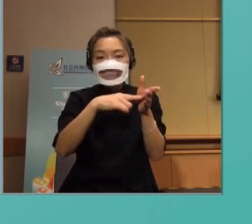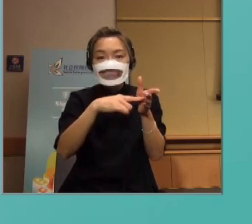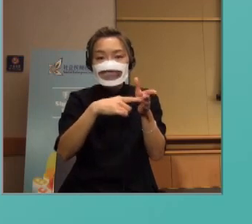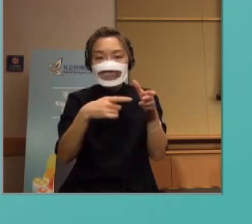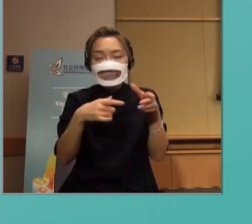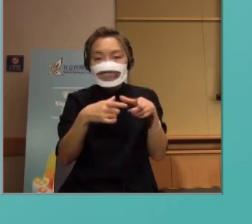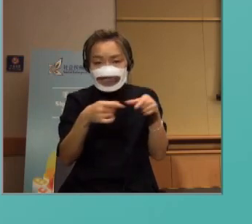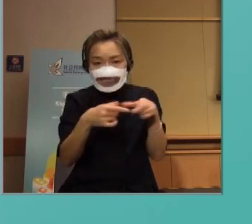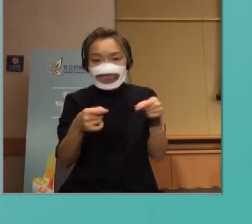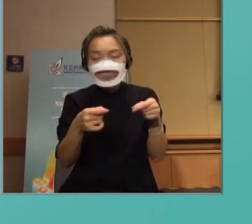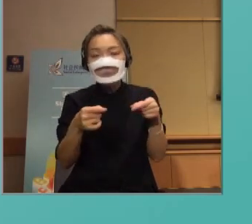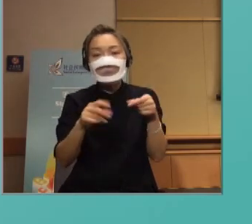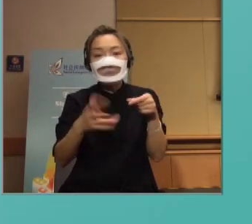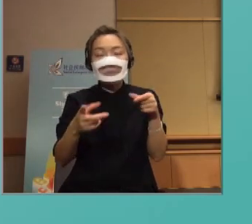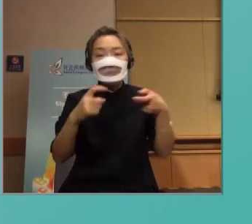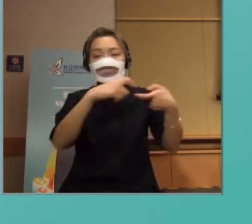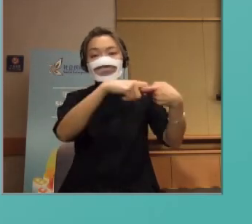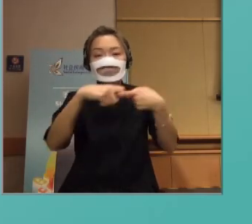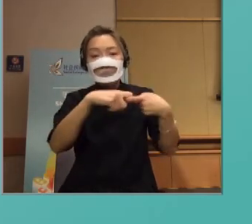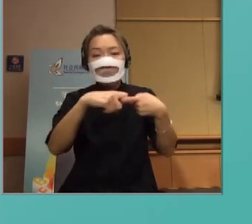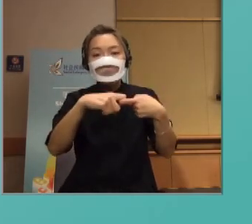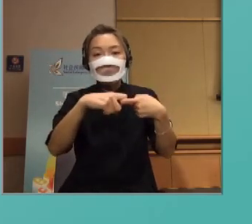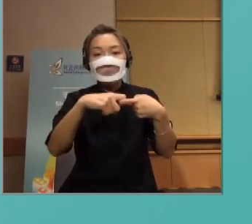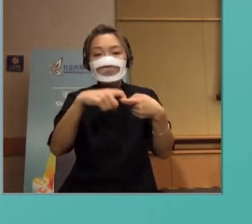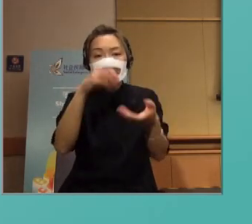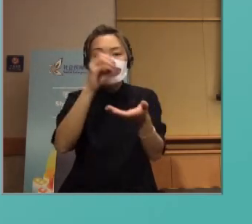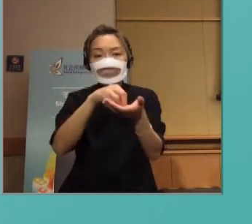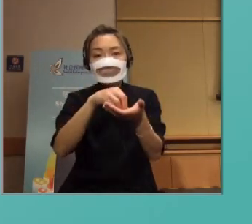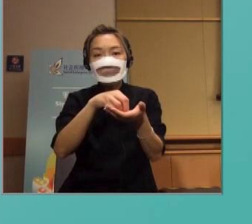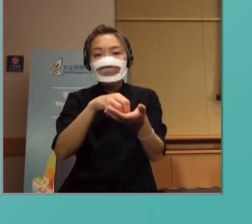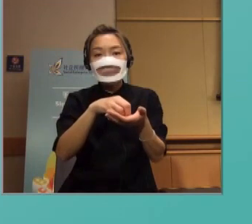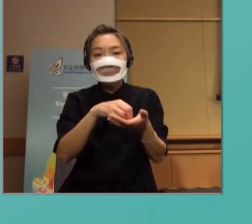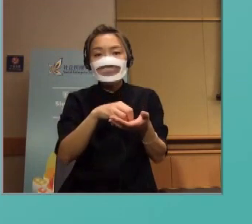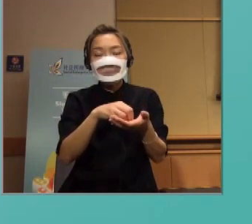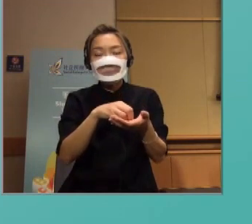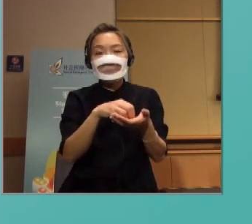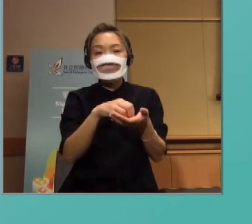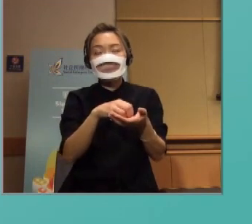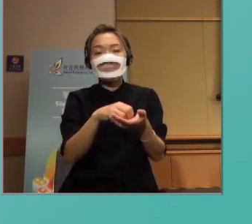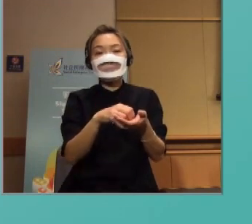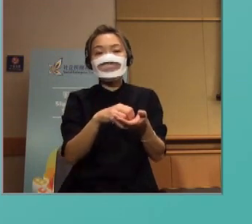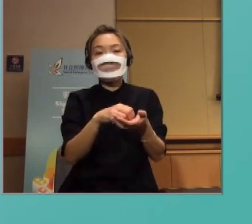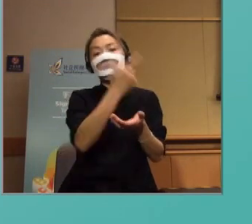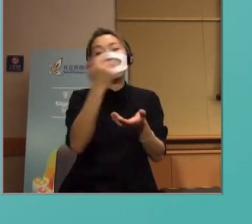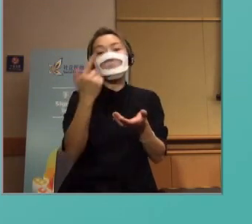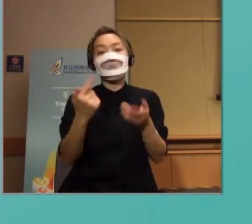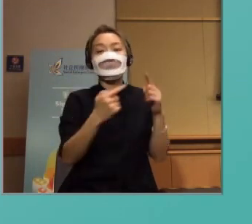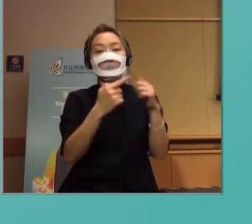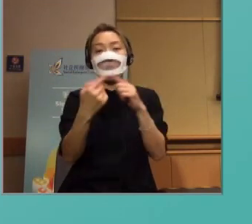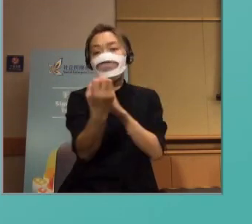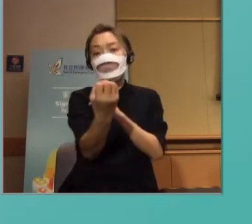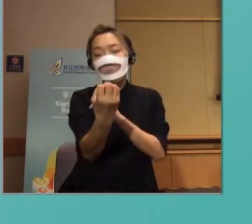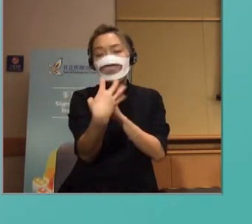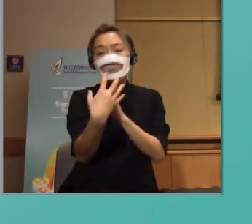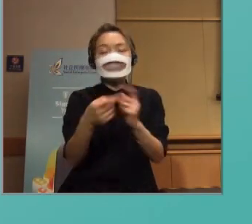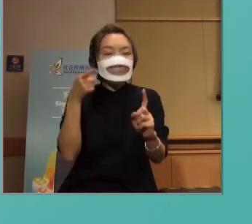We call this, a lot of people call them the direct IDs and discrete IDs. So you're